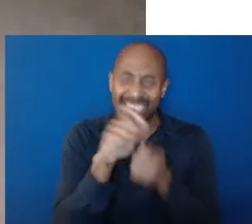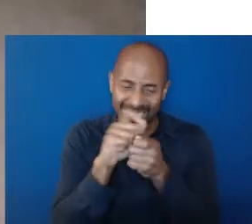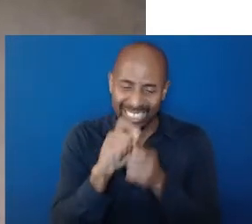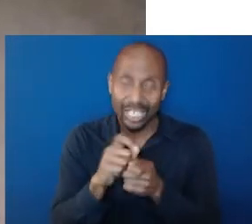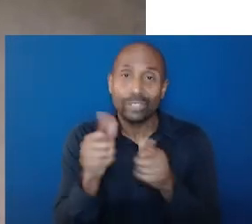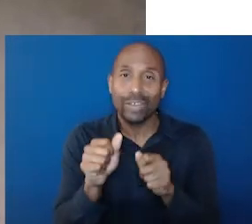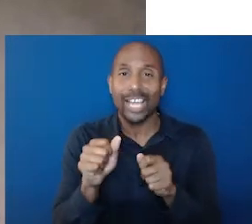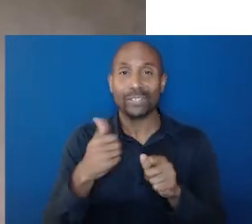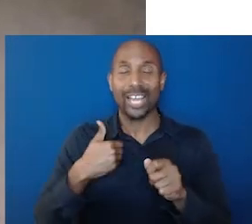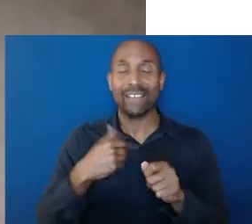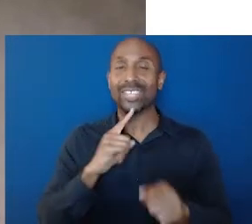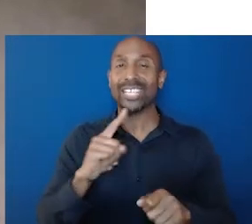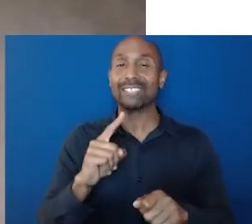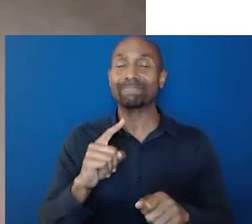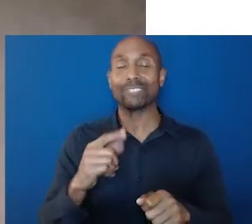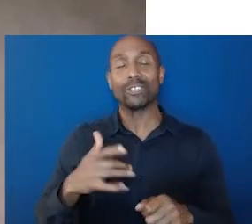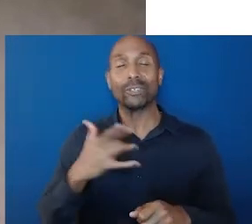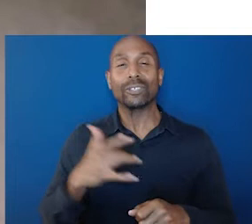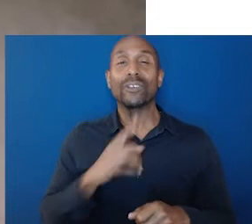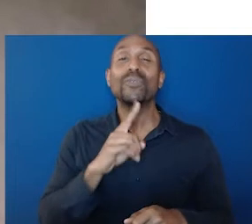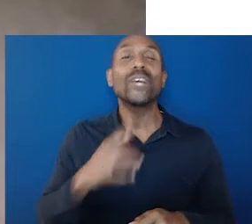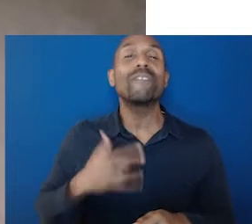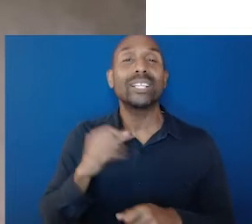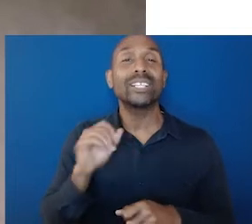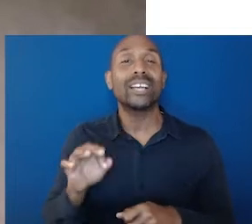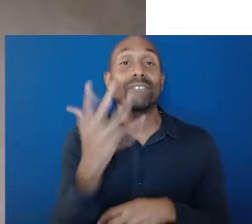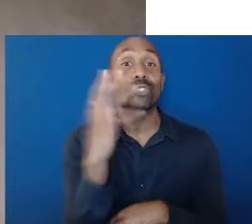tree bark. Oh. So that was done through